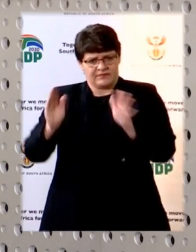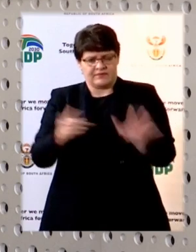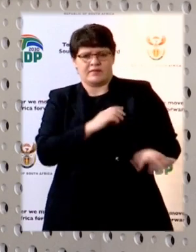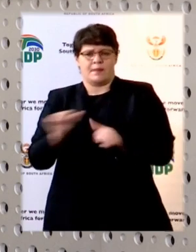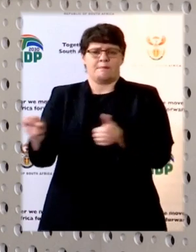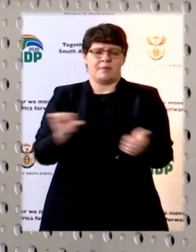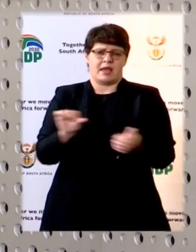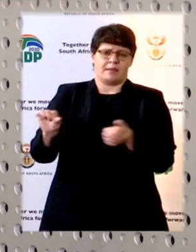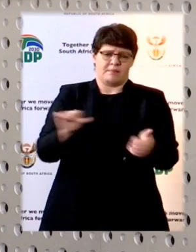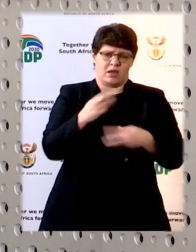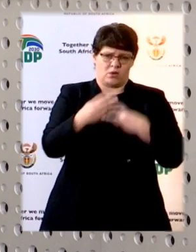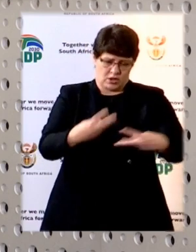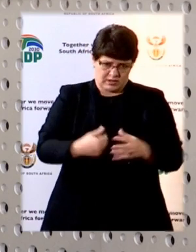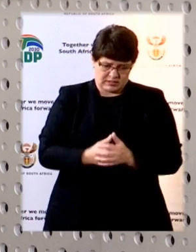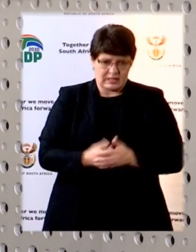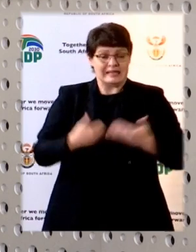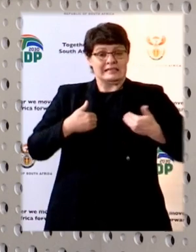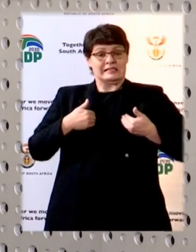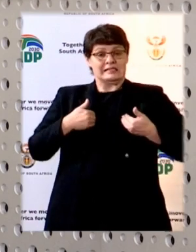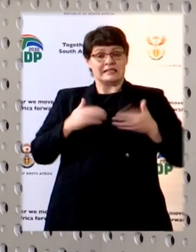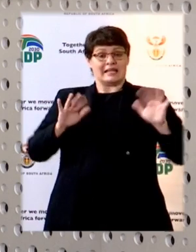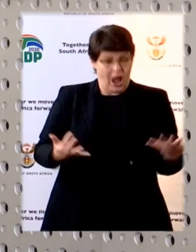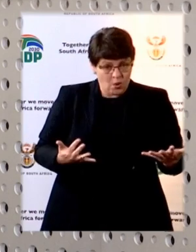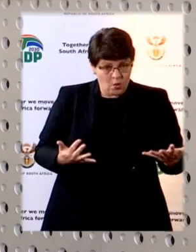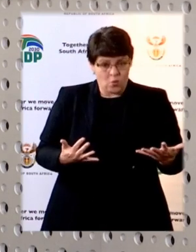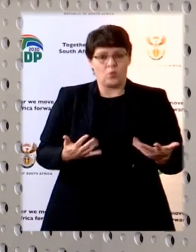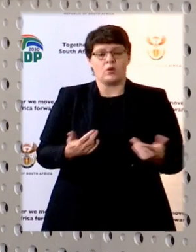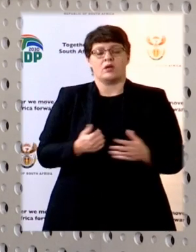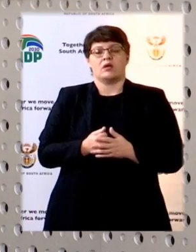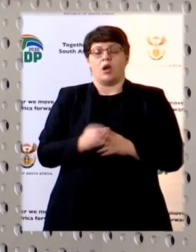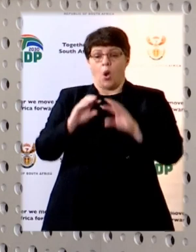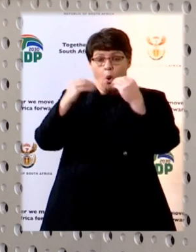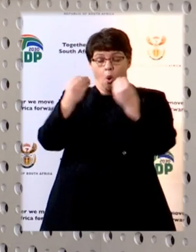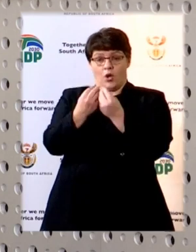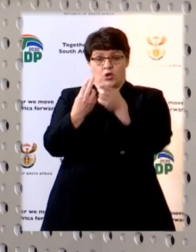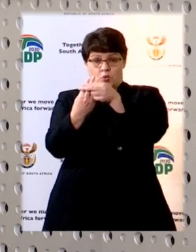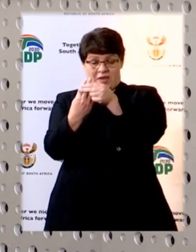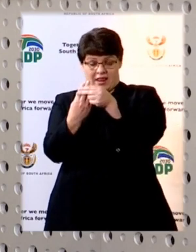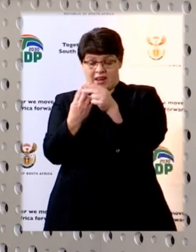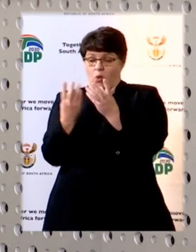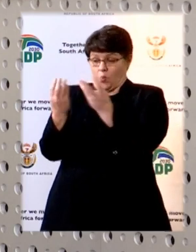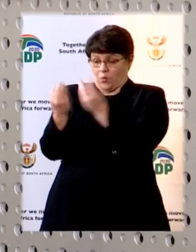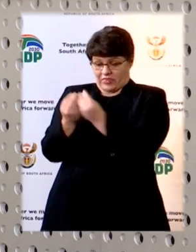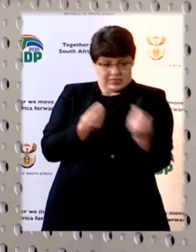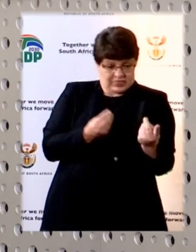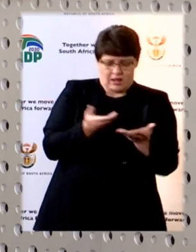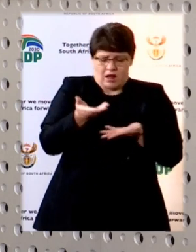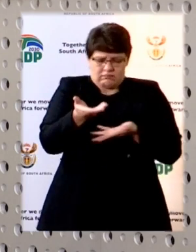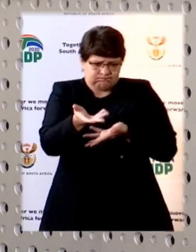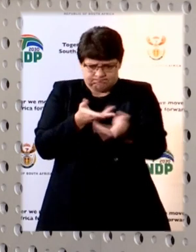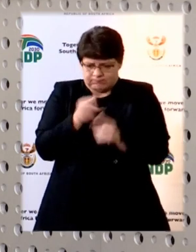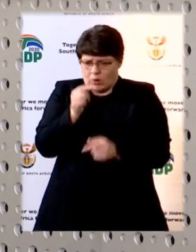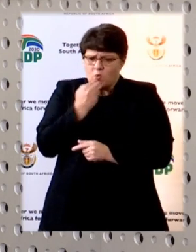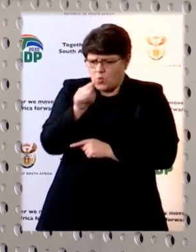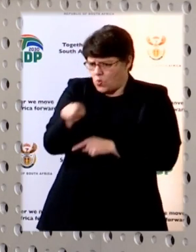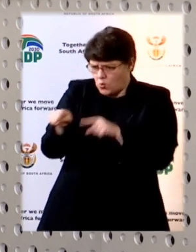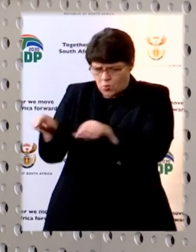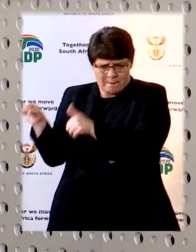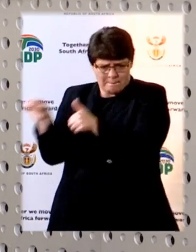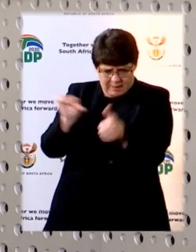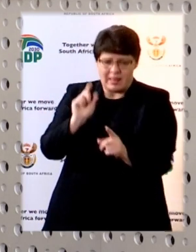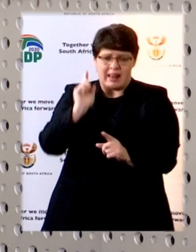Startup procedures must be developed in consultation with organized labor, which will be submitted to the department